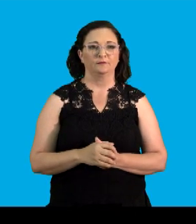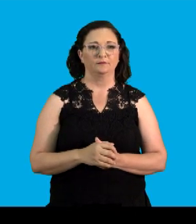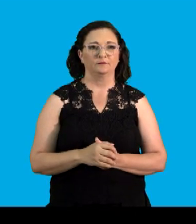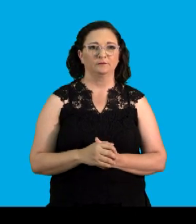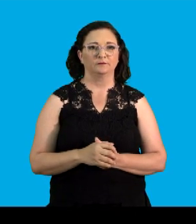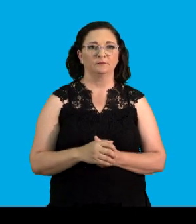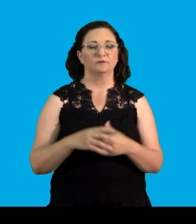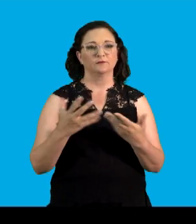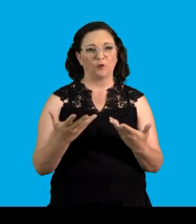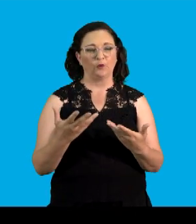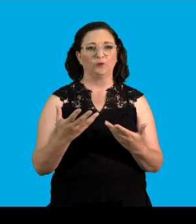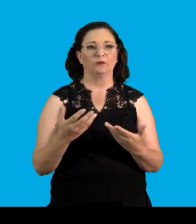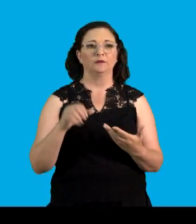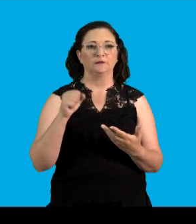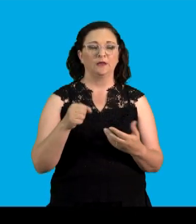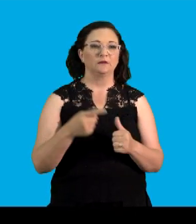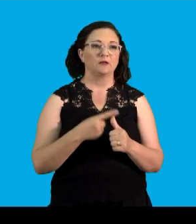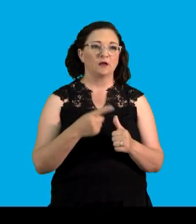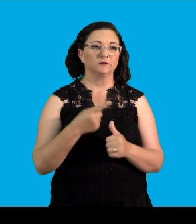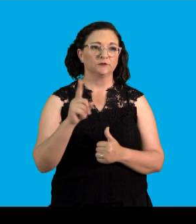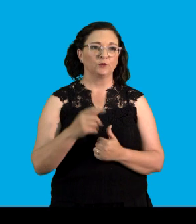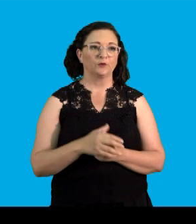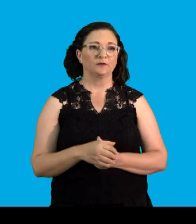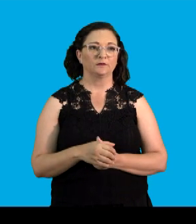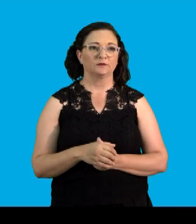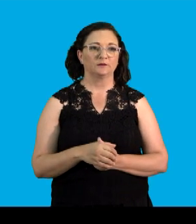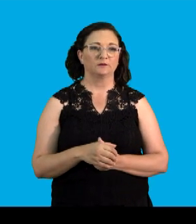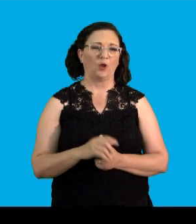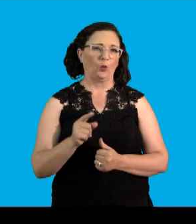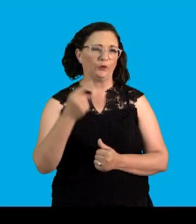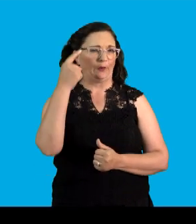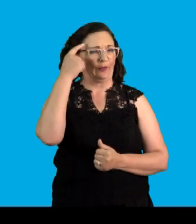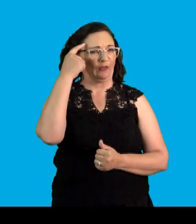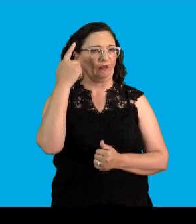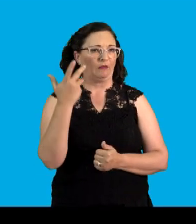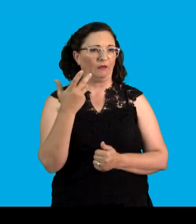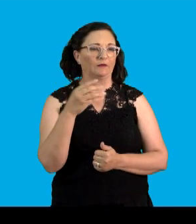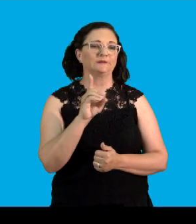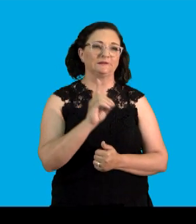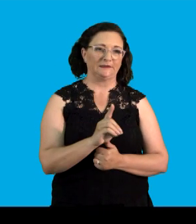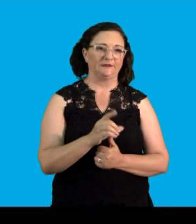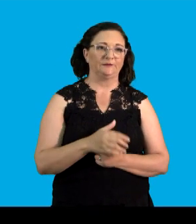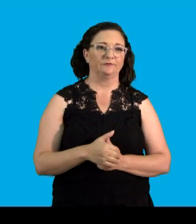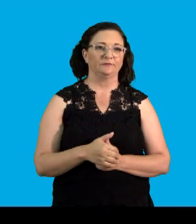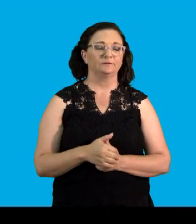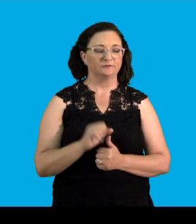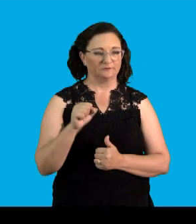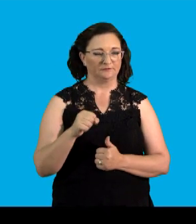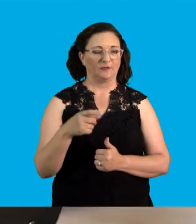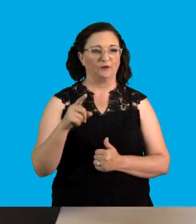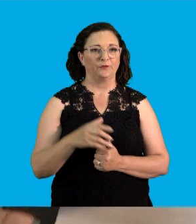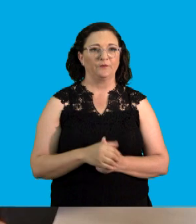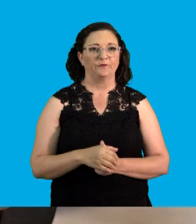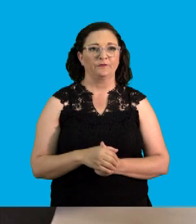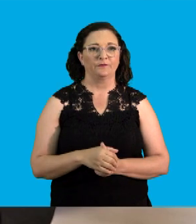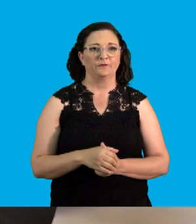All right, so the answer is, what do you think? It's D. You write it D.